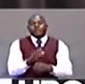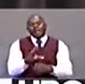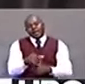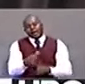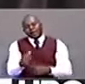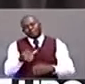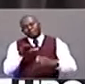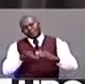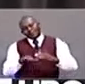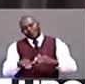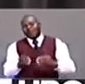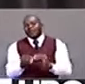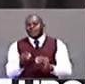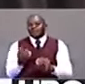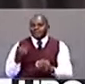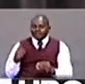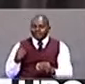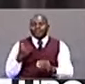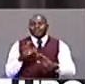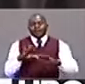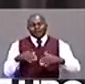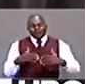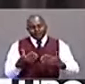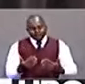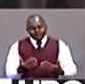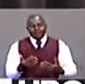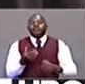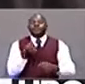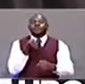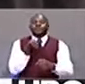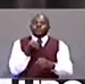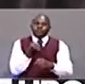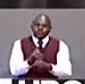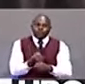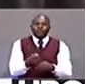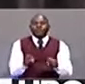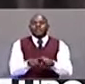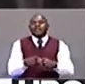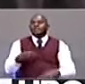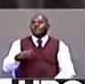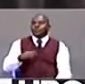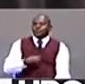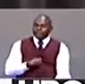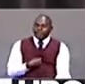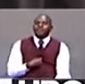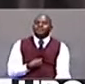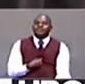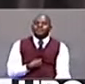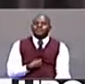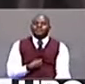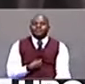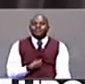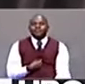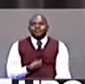the least of my brothers, that you do unto me.